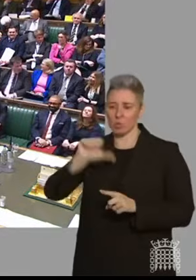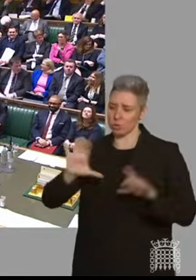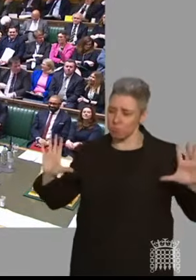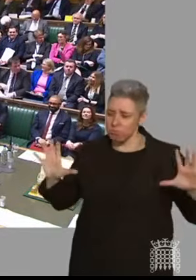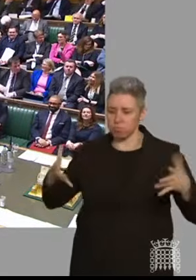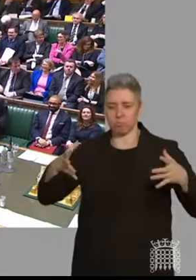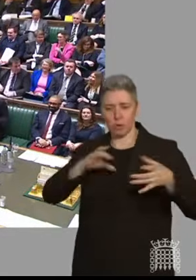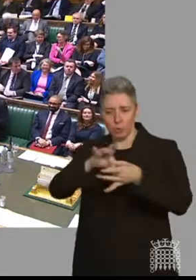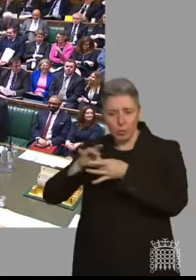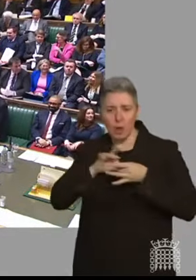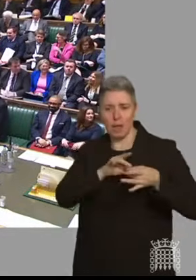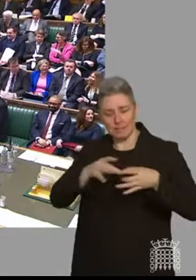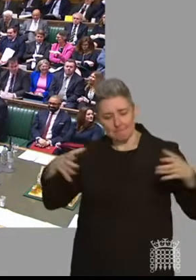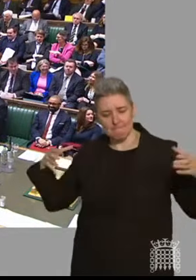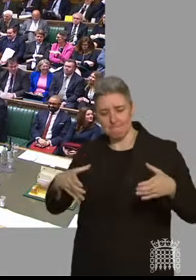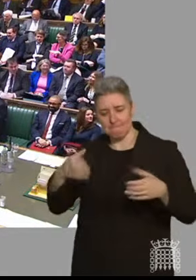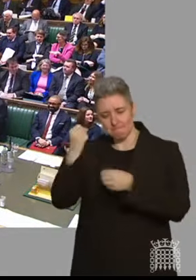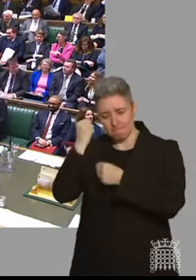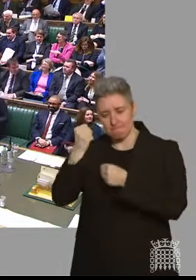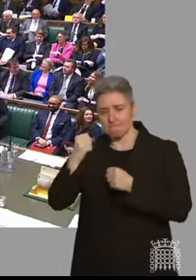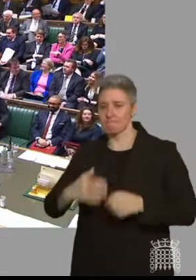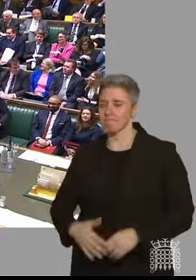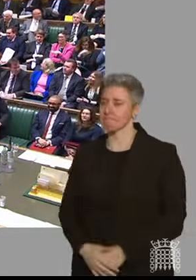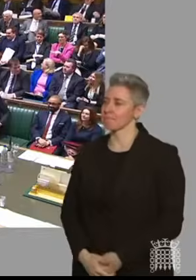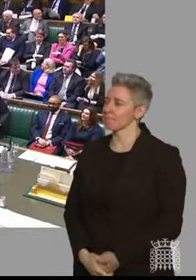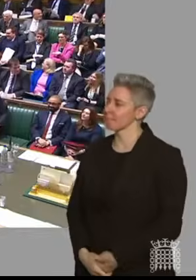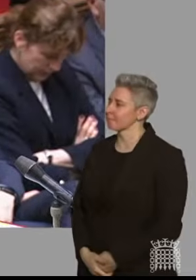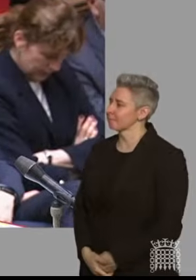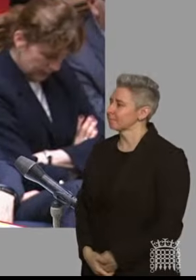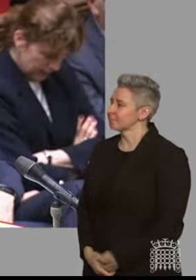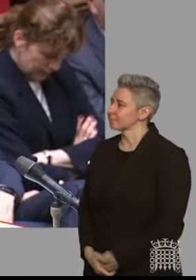I agree with my honourable friend entirely.